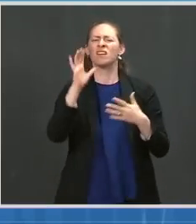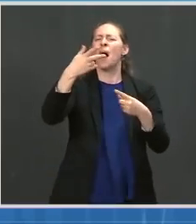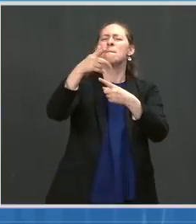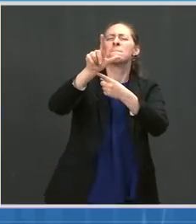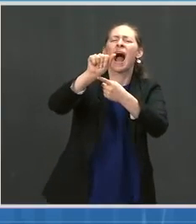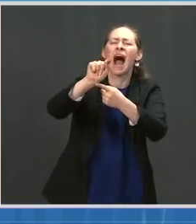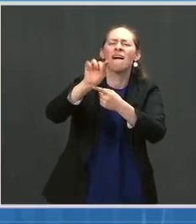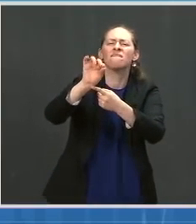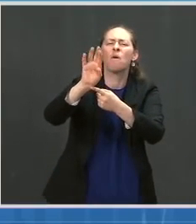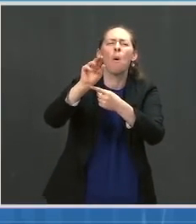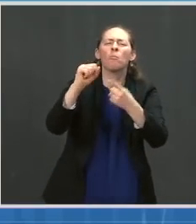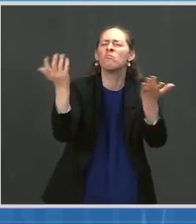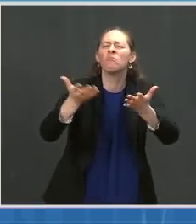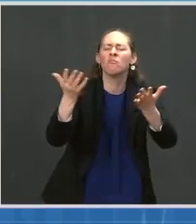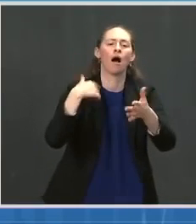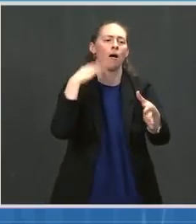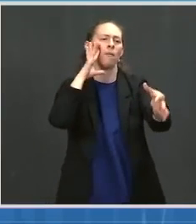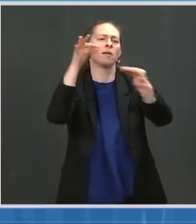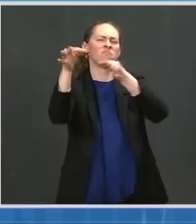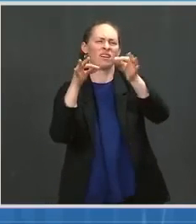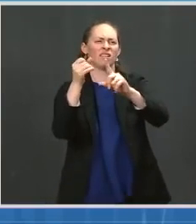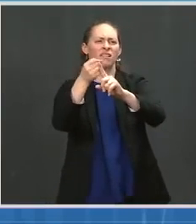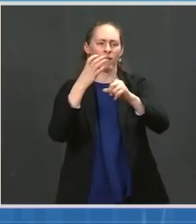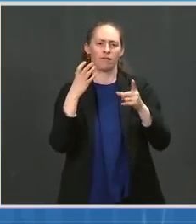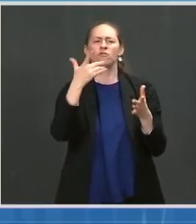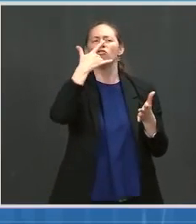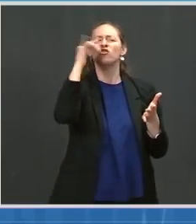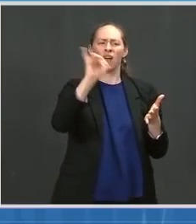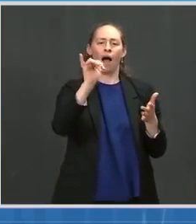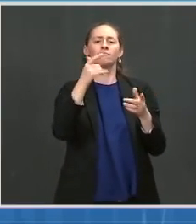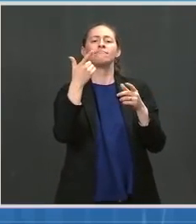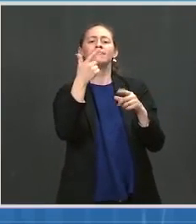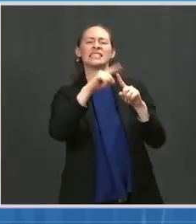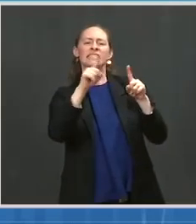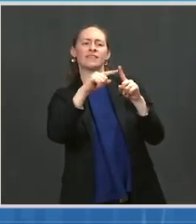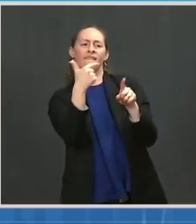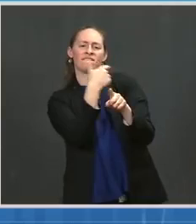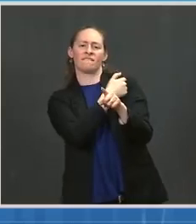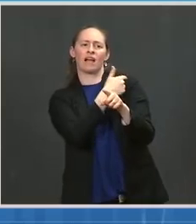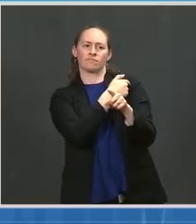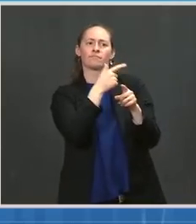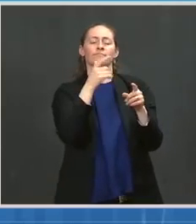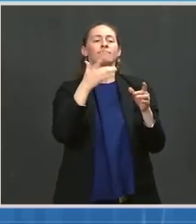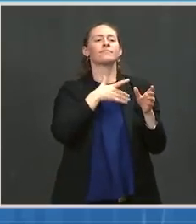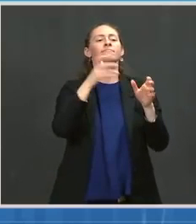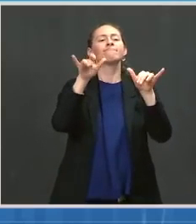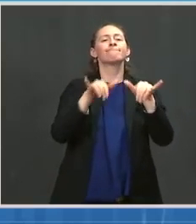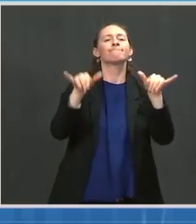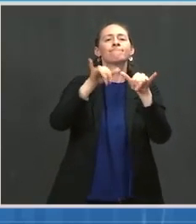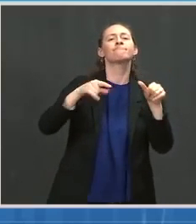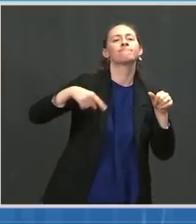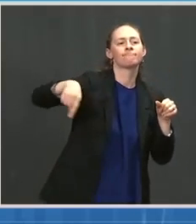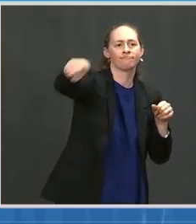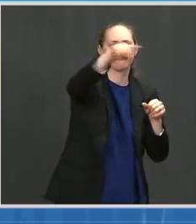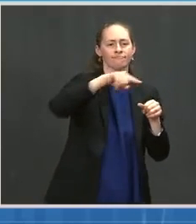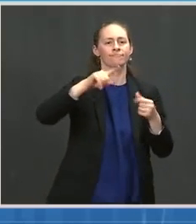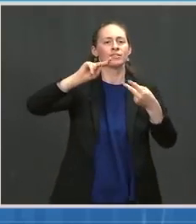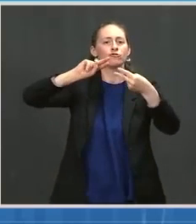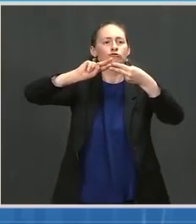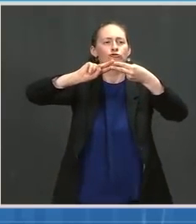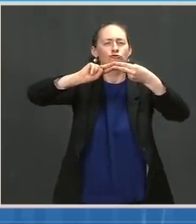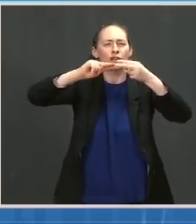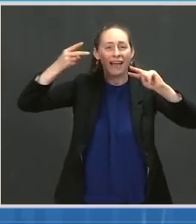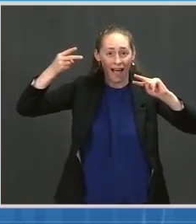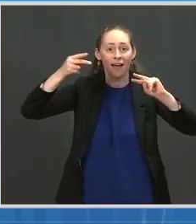platform is the type of vaccine that you use. There's genetic immunization, such as DNA and RNA, and hence